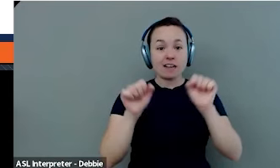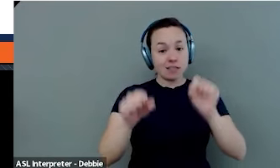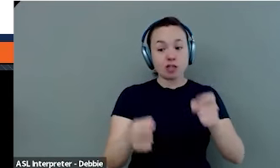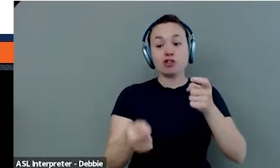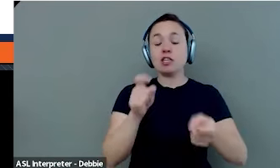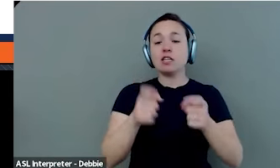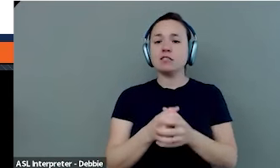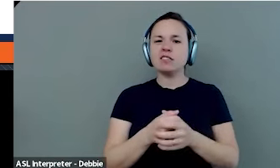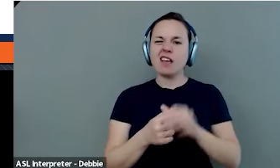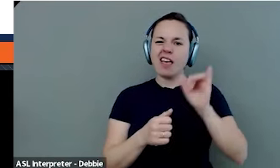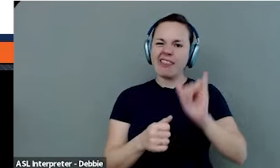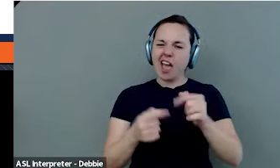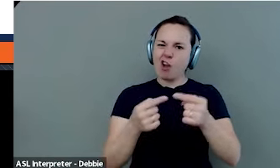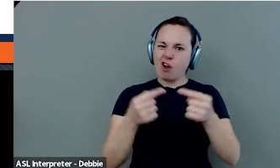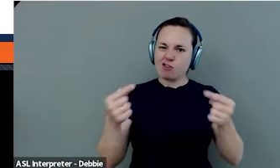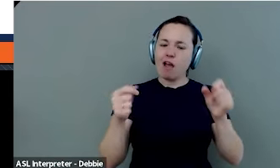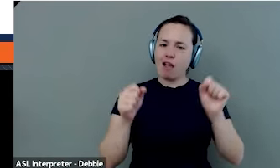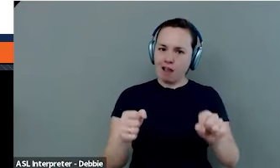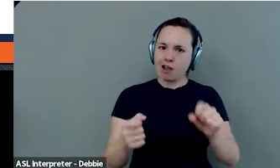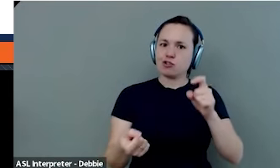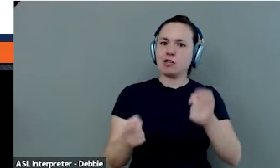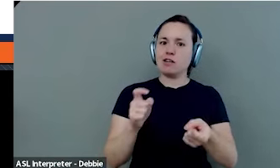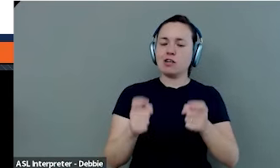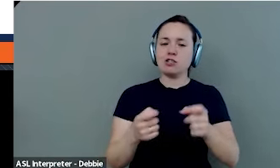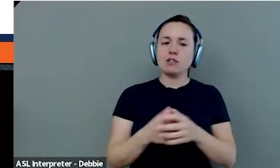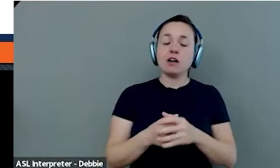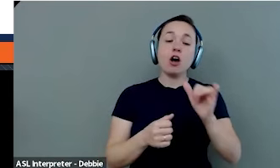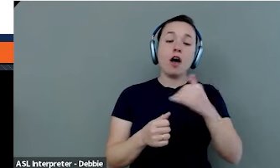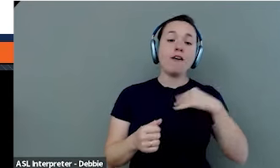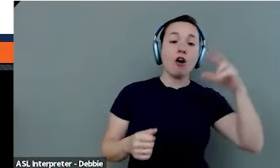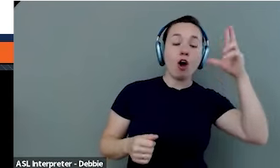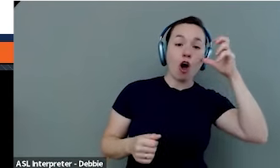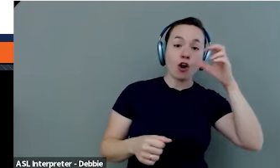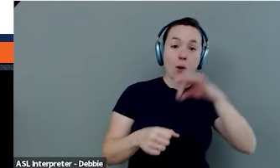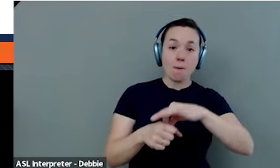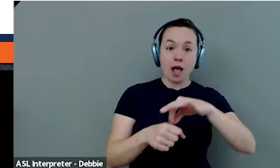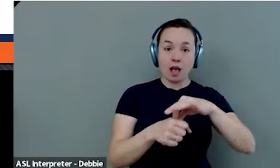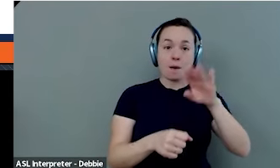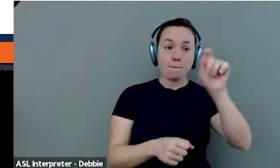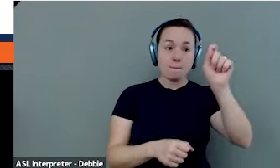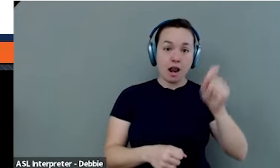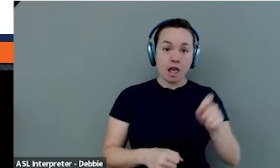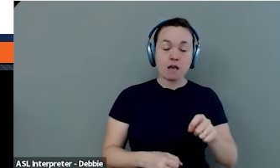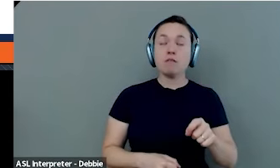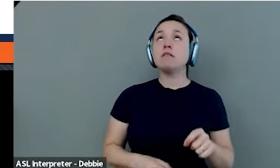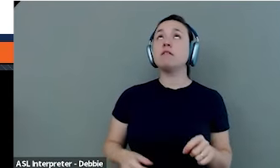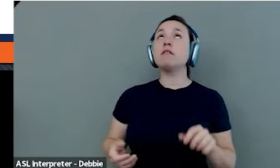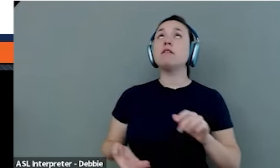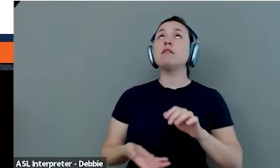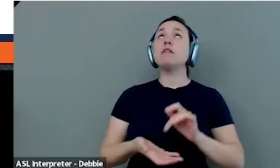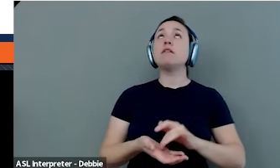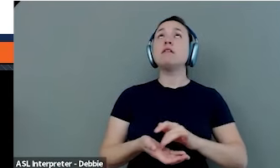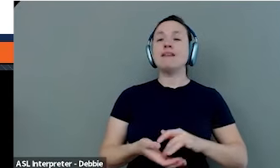The contrast can be adjusted, and there is audio ballot available. There is also an